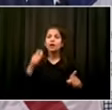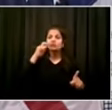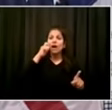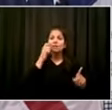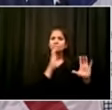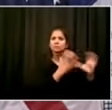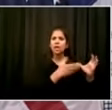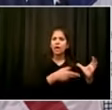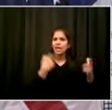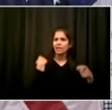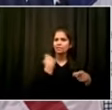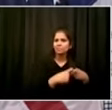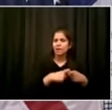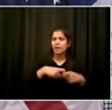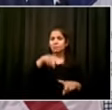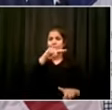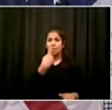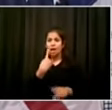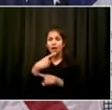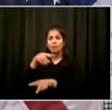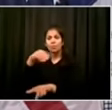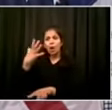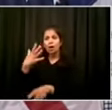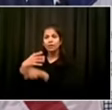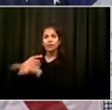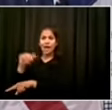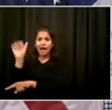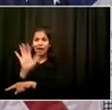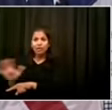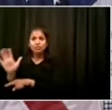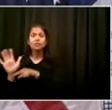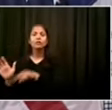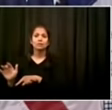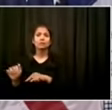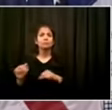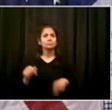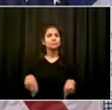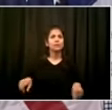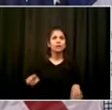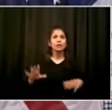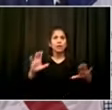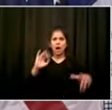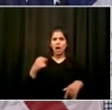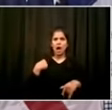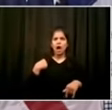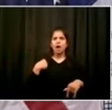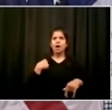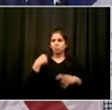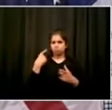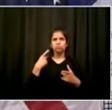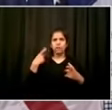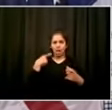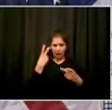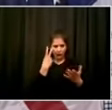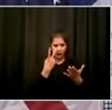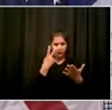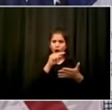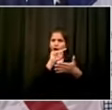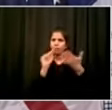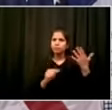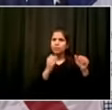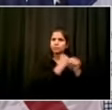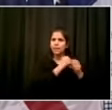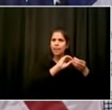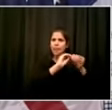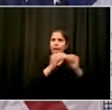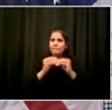number of things differently. One of the things I did was to name a task force of city government leaders, Task Force on Racial Equity and